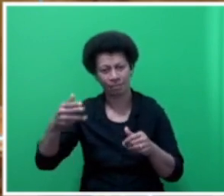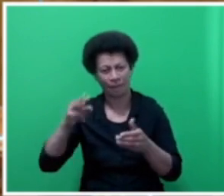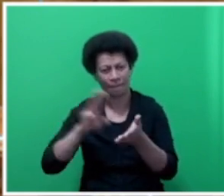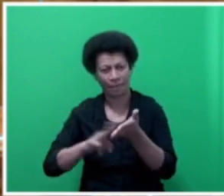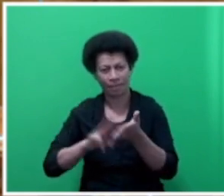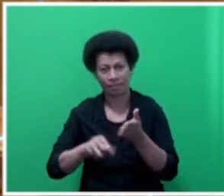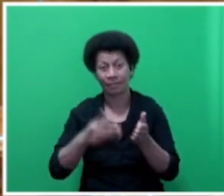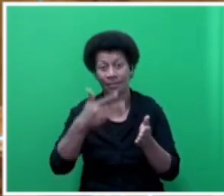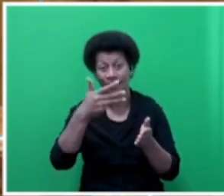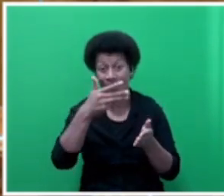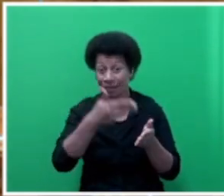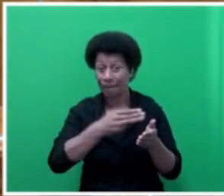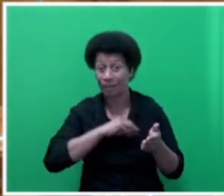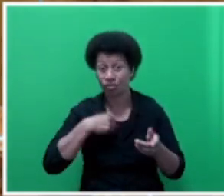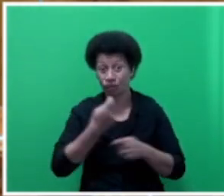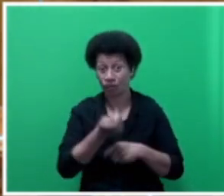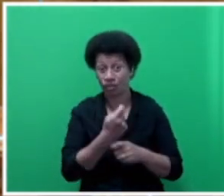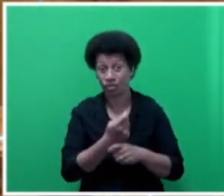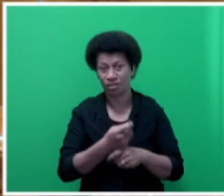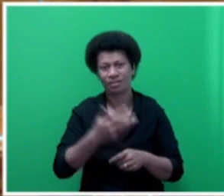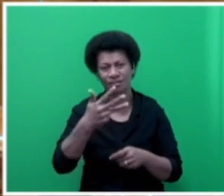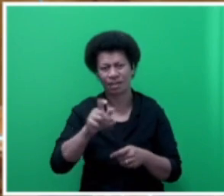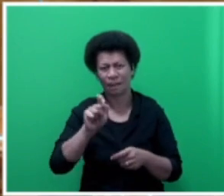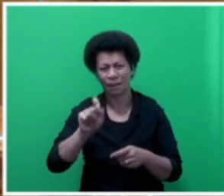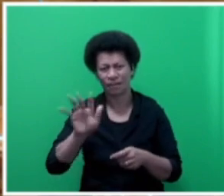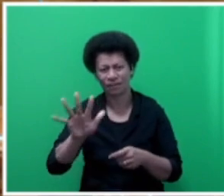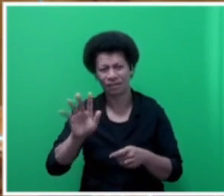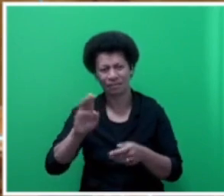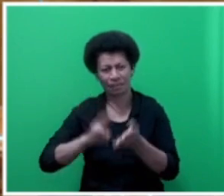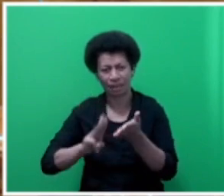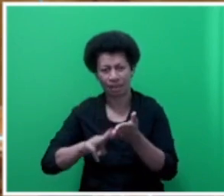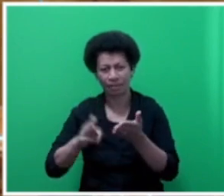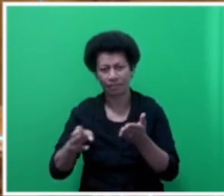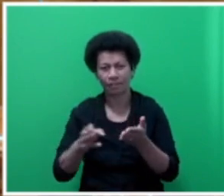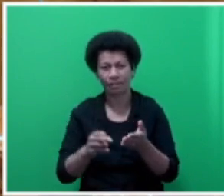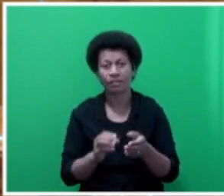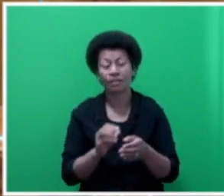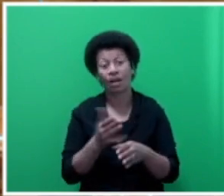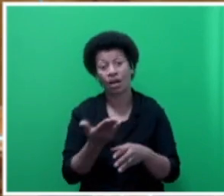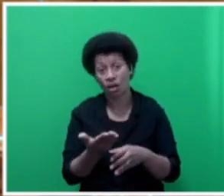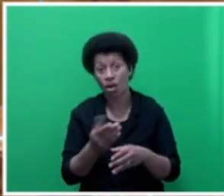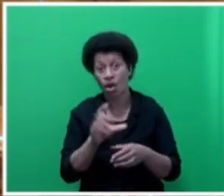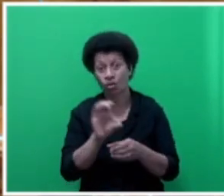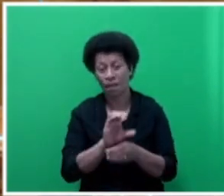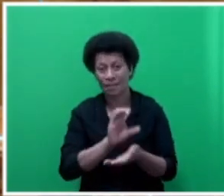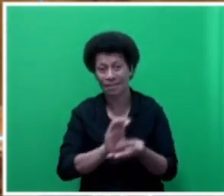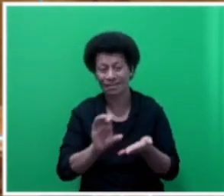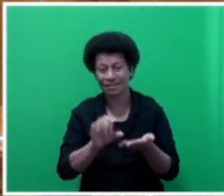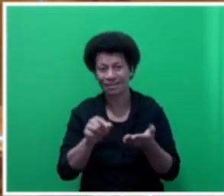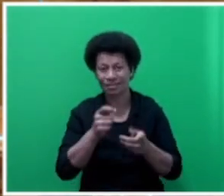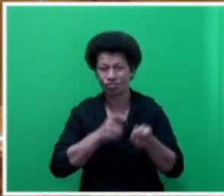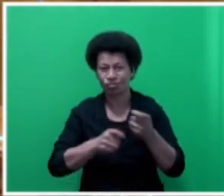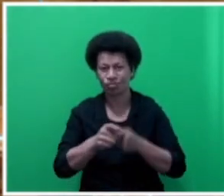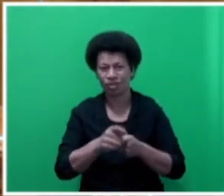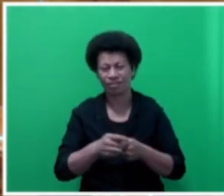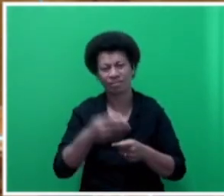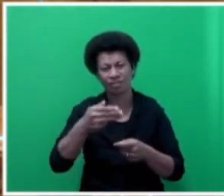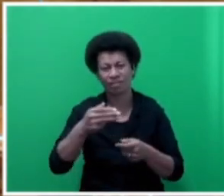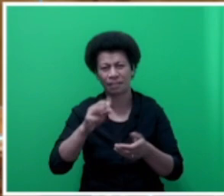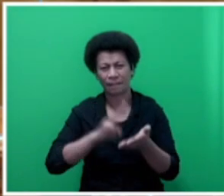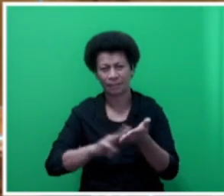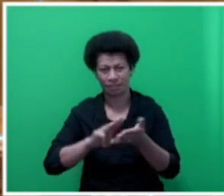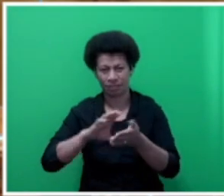Fisheries, $9.53 million. Commerce and Trade, $19.83 million. Sugar,